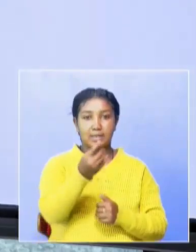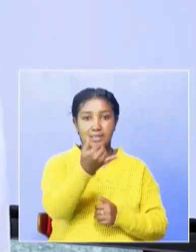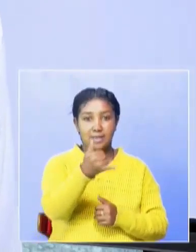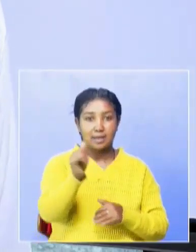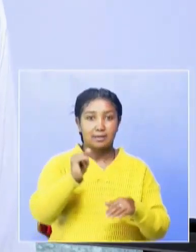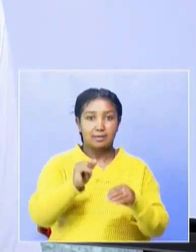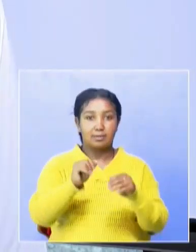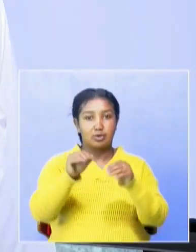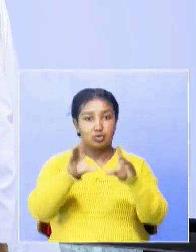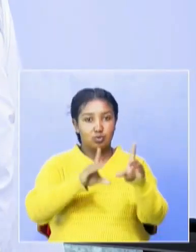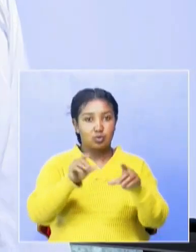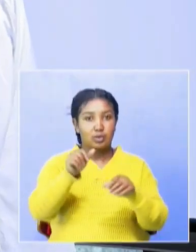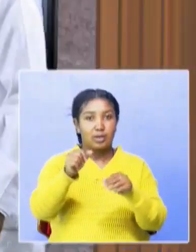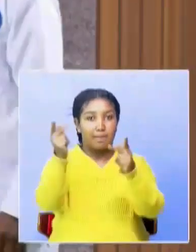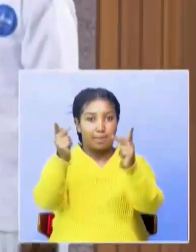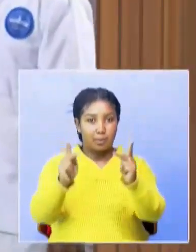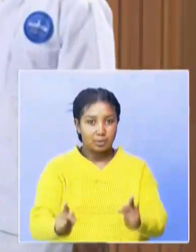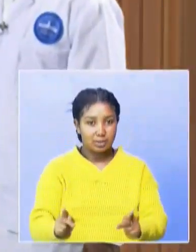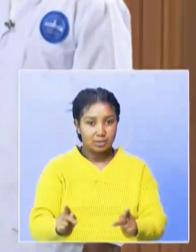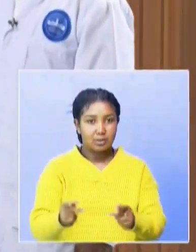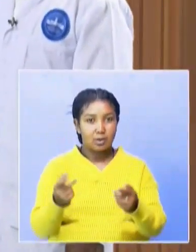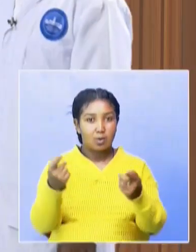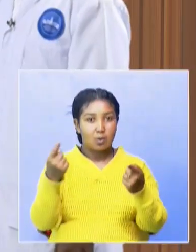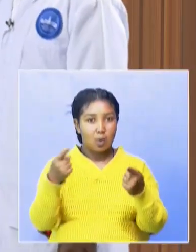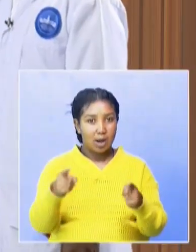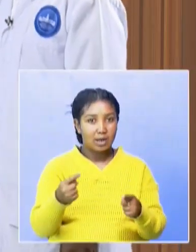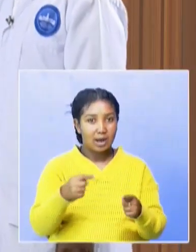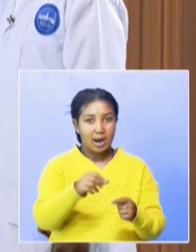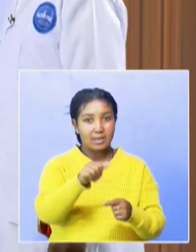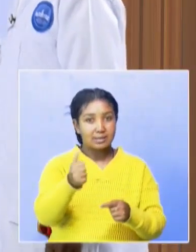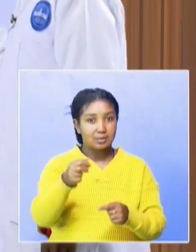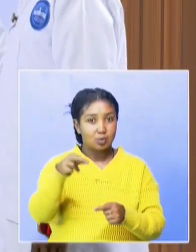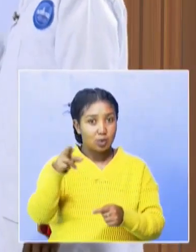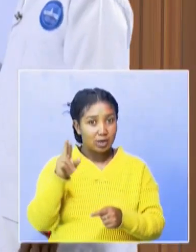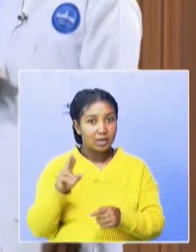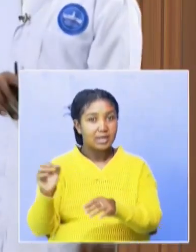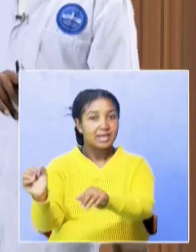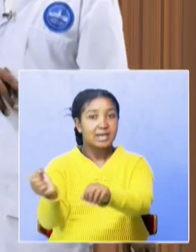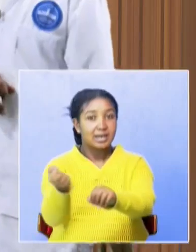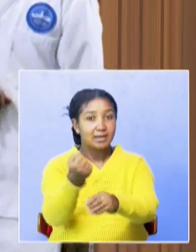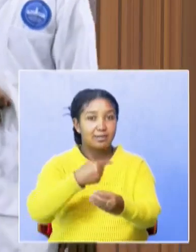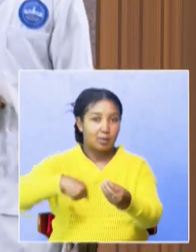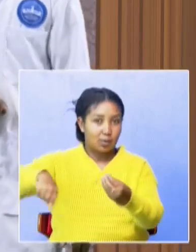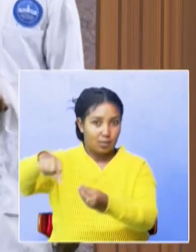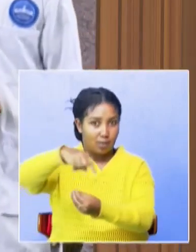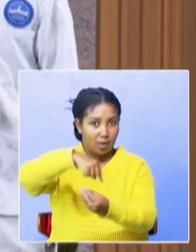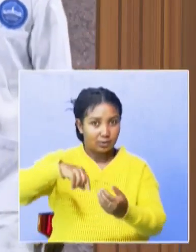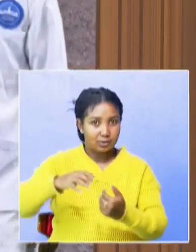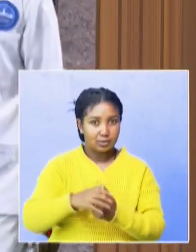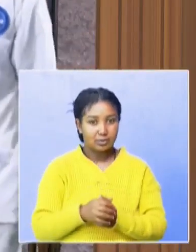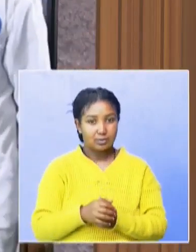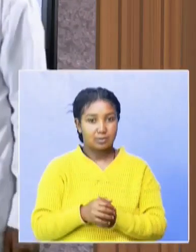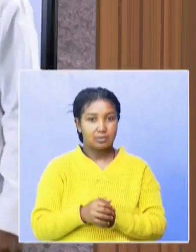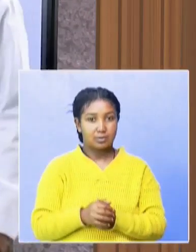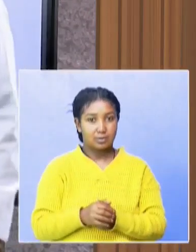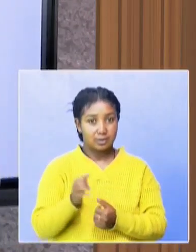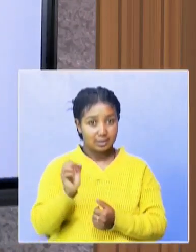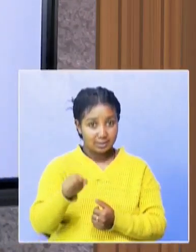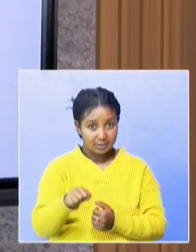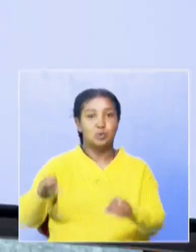They in the bracket do their project while the others were cleaning the compound.